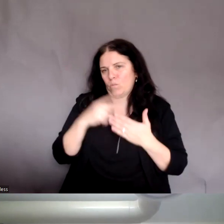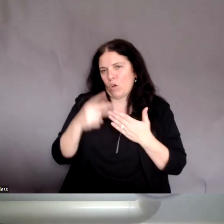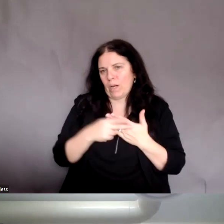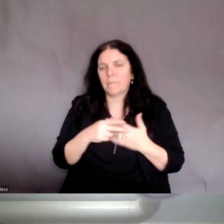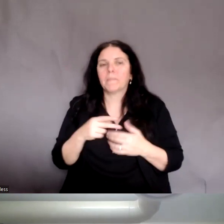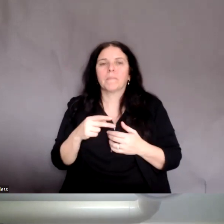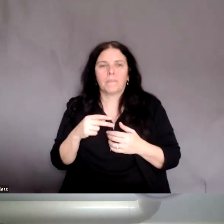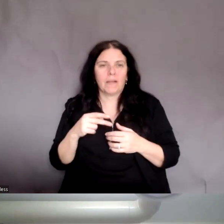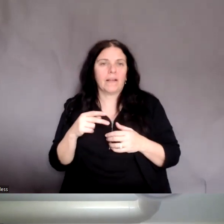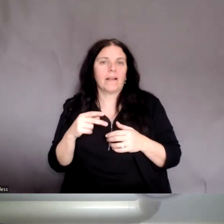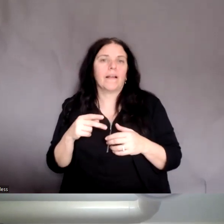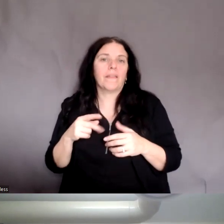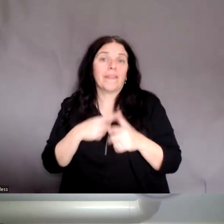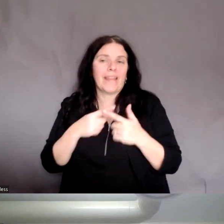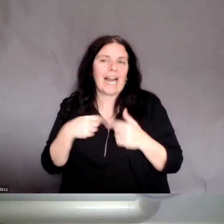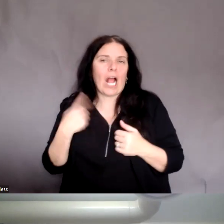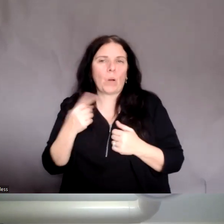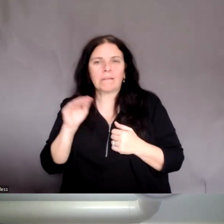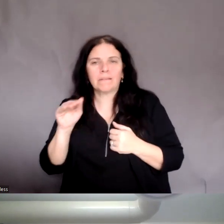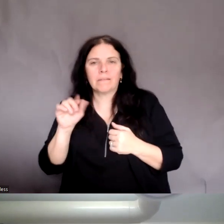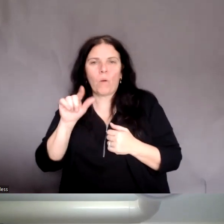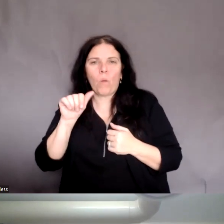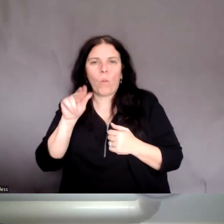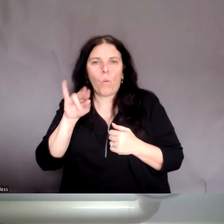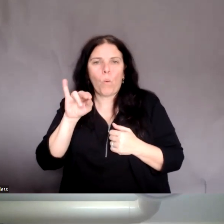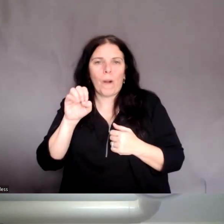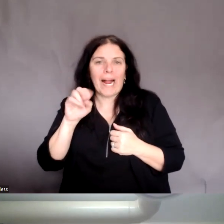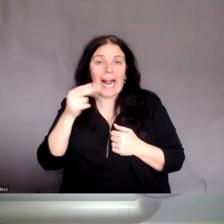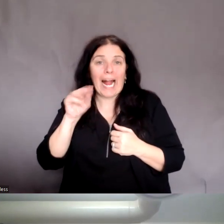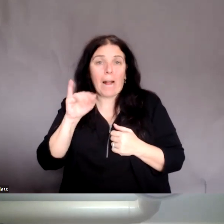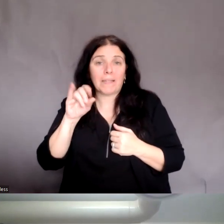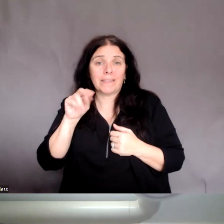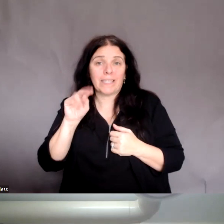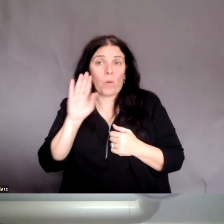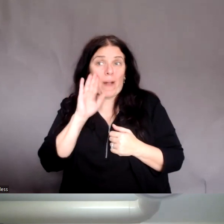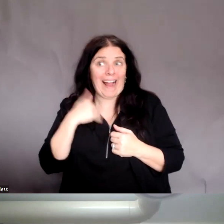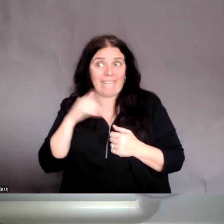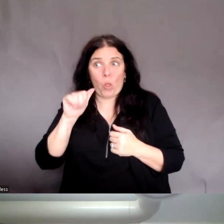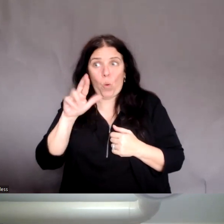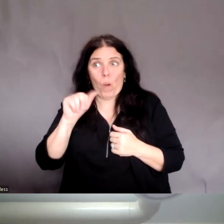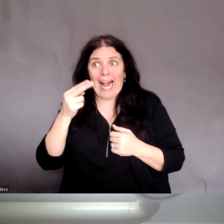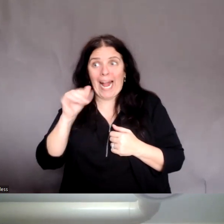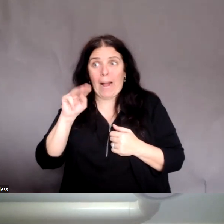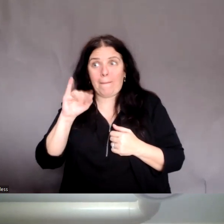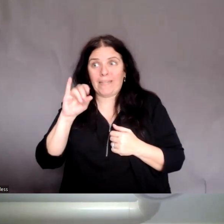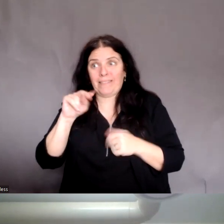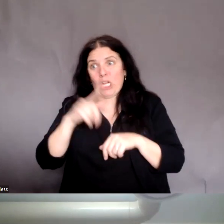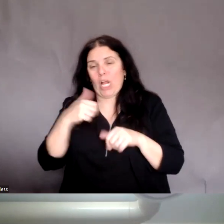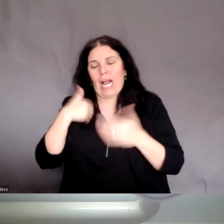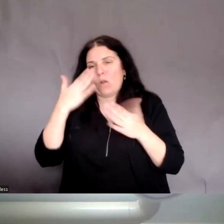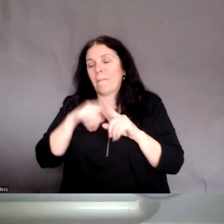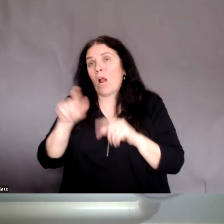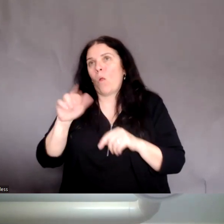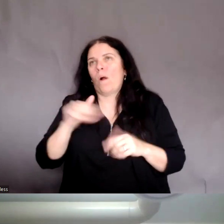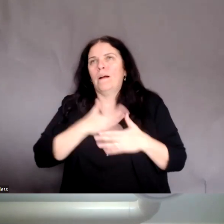talk to Laura Hamilton, who Lord knows how much longer we're going to have Laura around for, but Laura was at least the saving grace, because she's